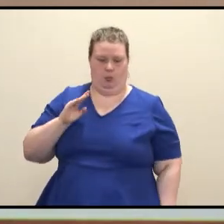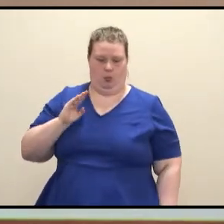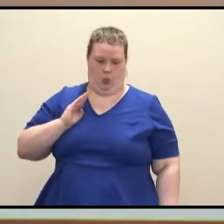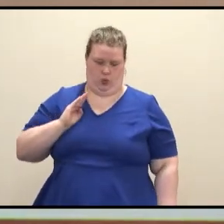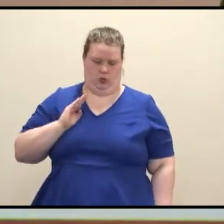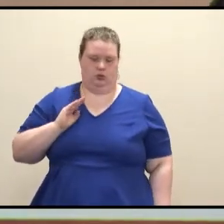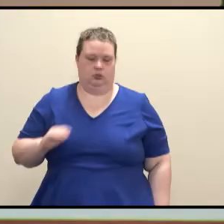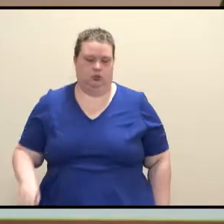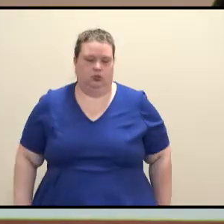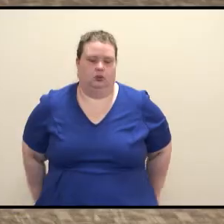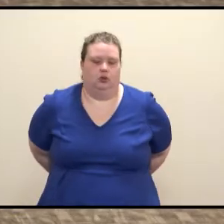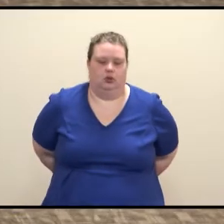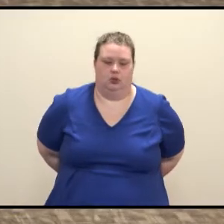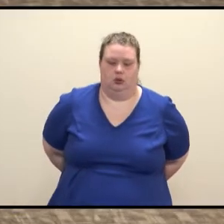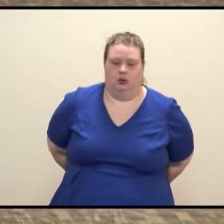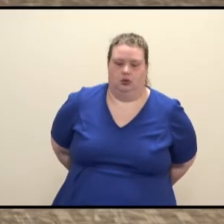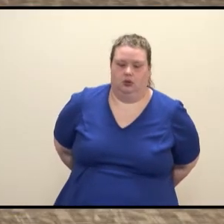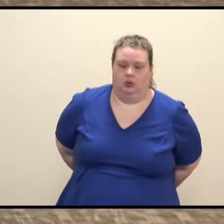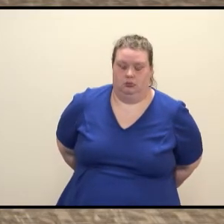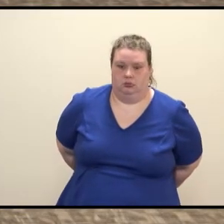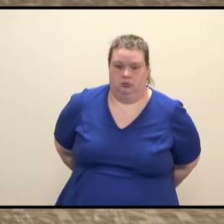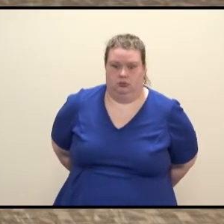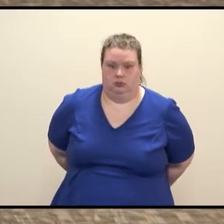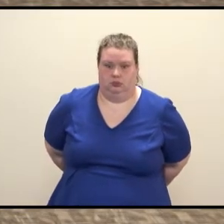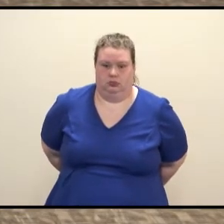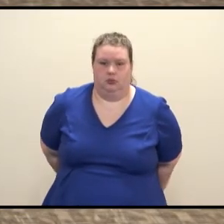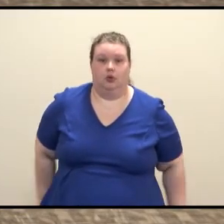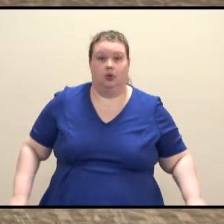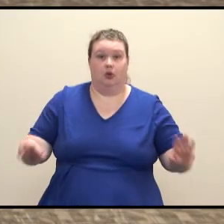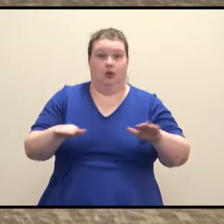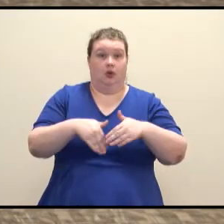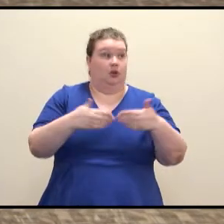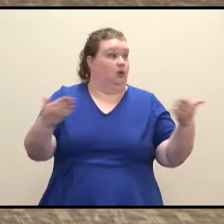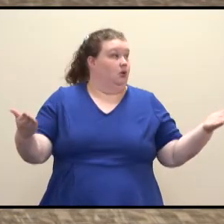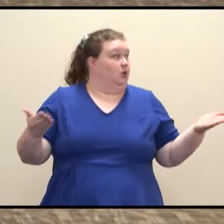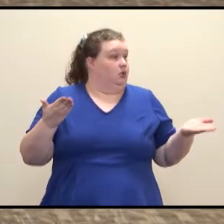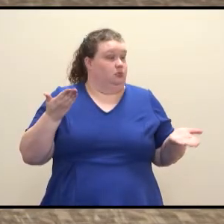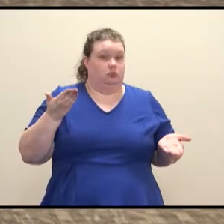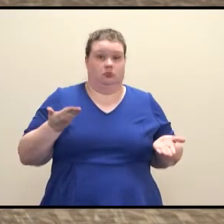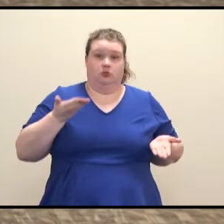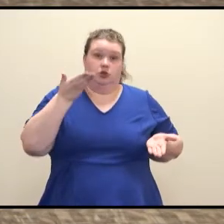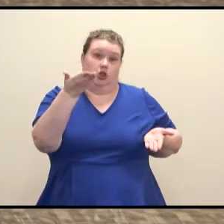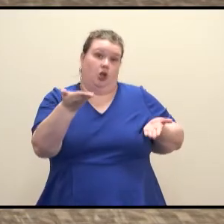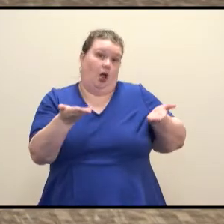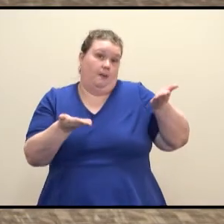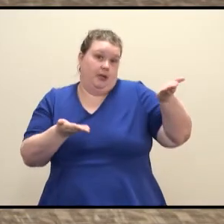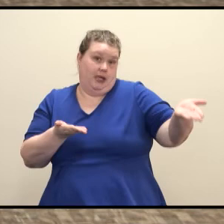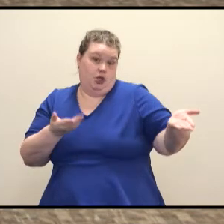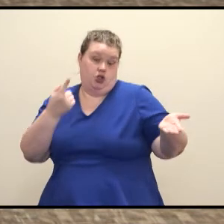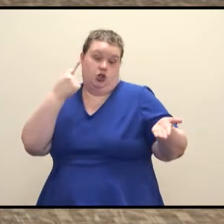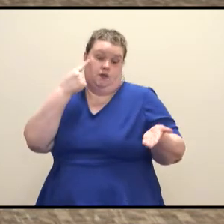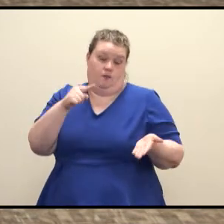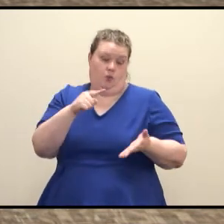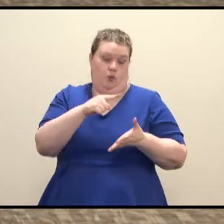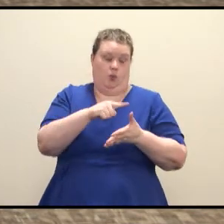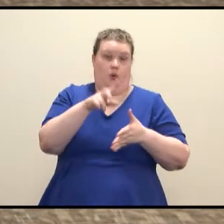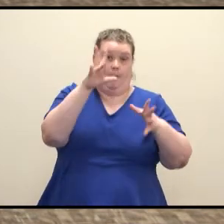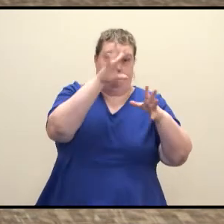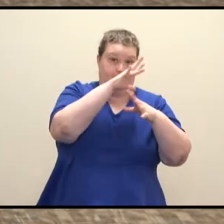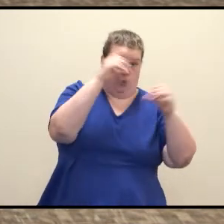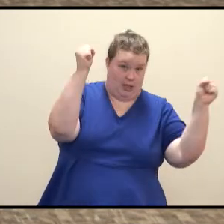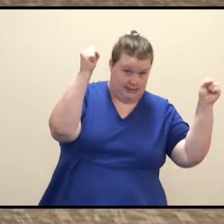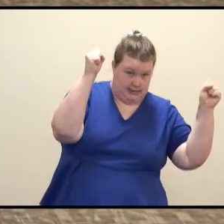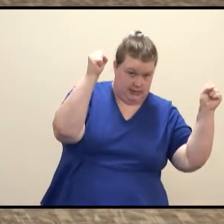will open the floor for nominations in order for the office of